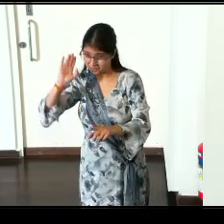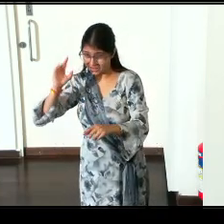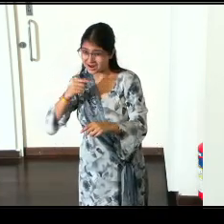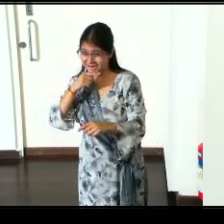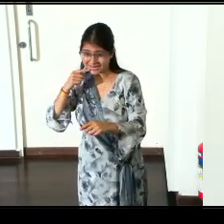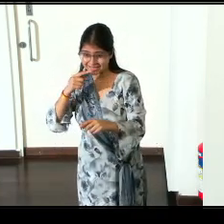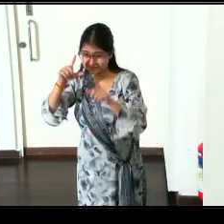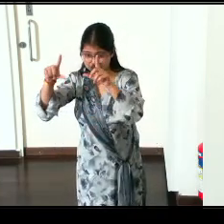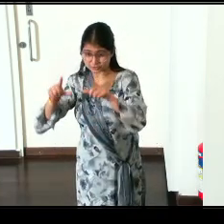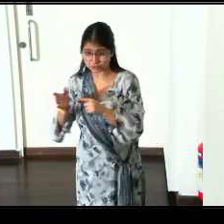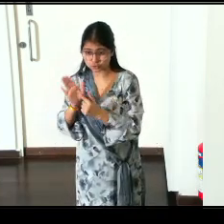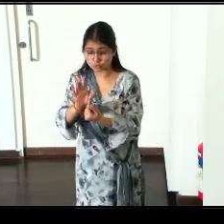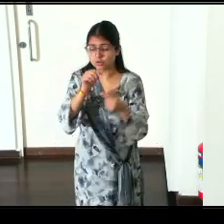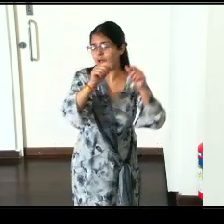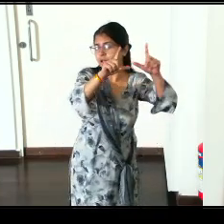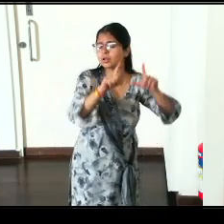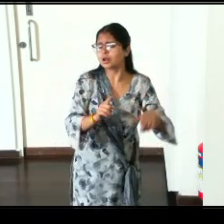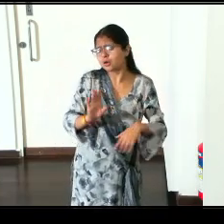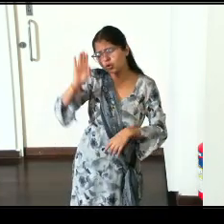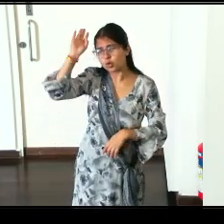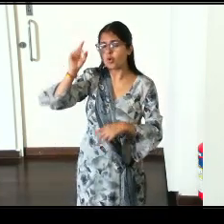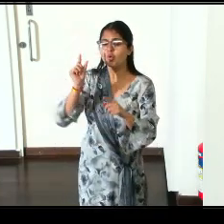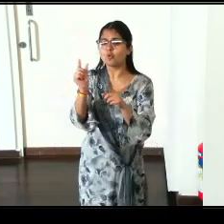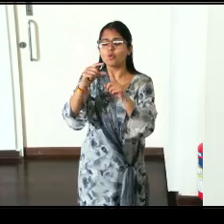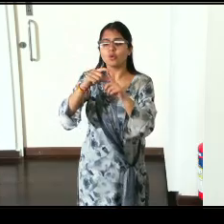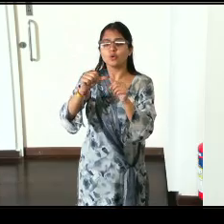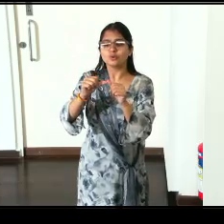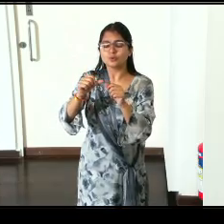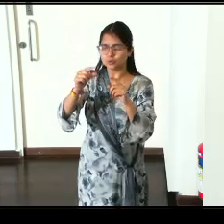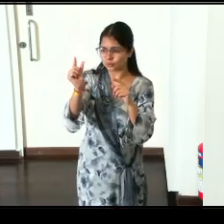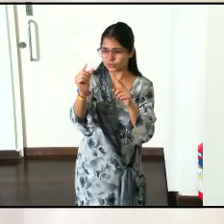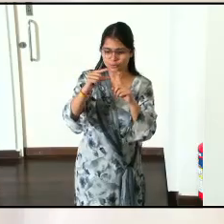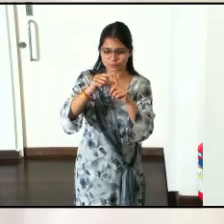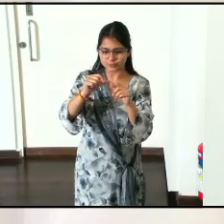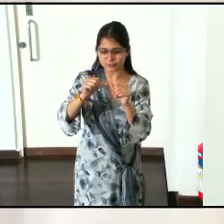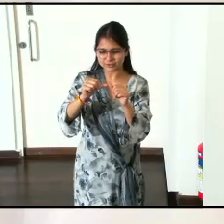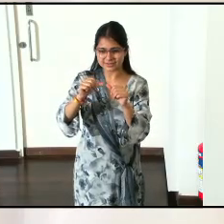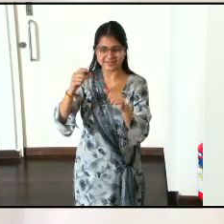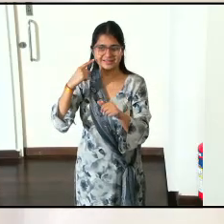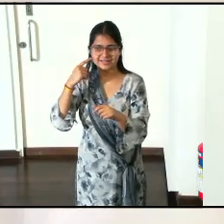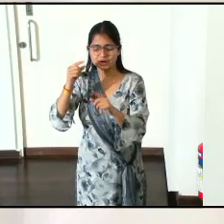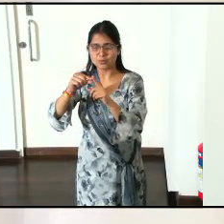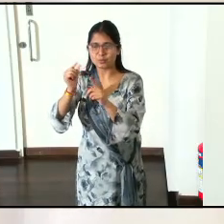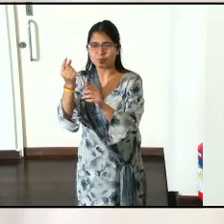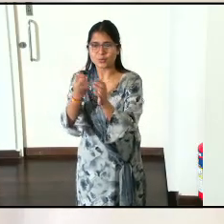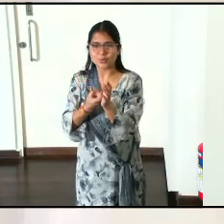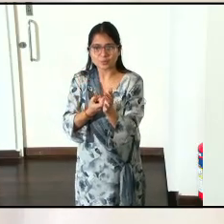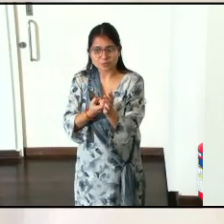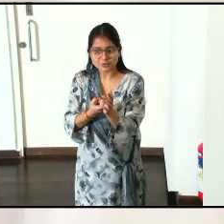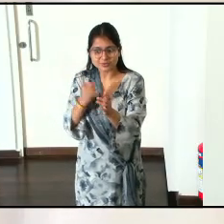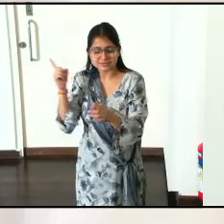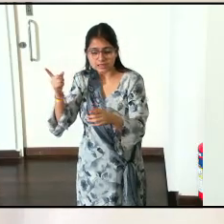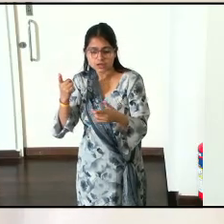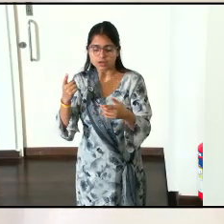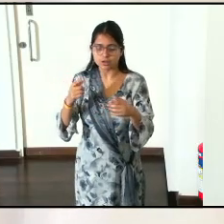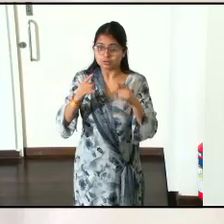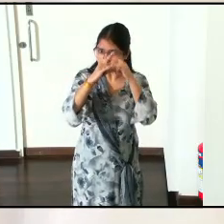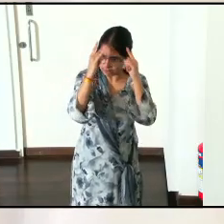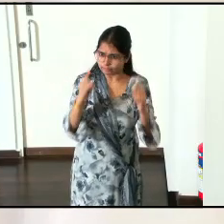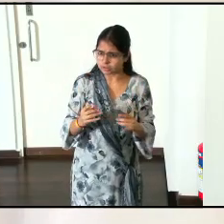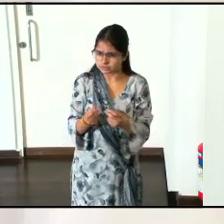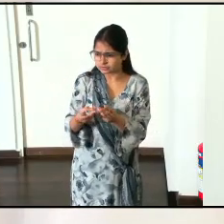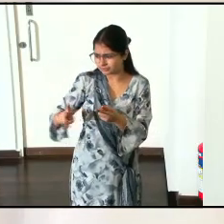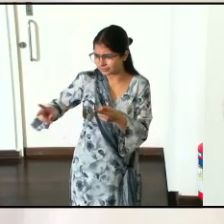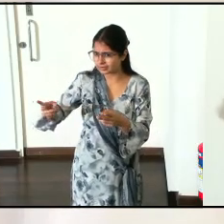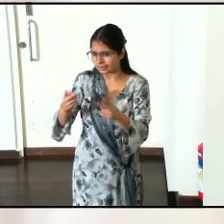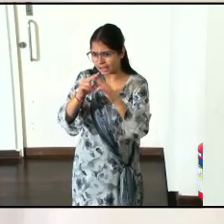from Udaipur. It's very interesting. They are part of the Saksharata Abhiyan. They are part of the literacy campaign.